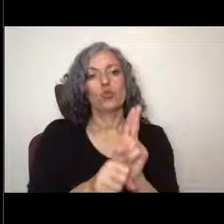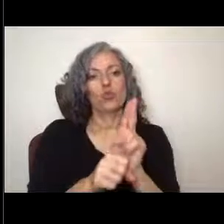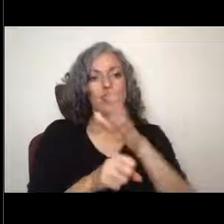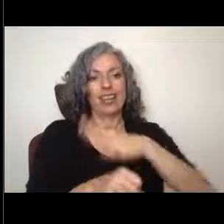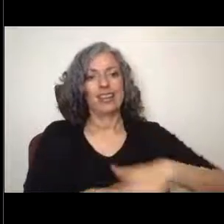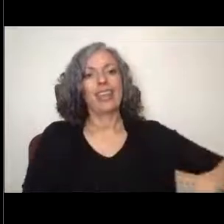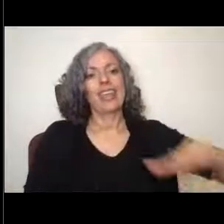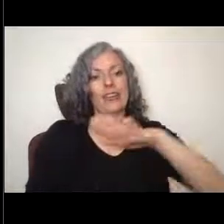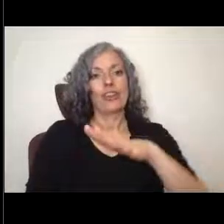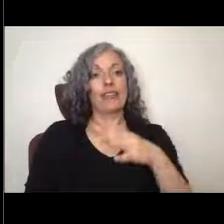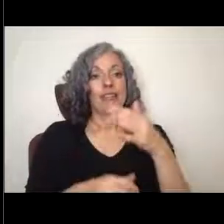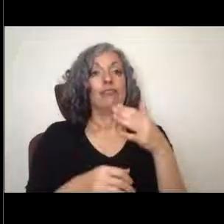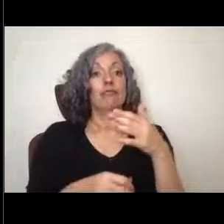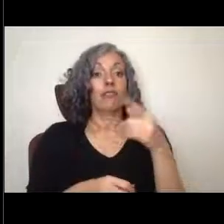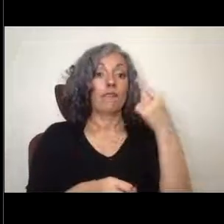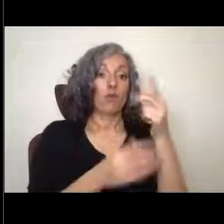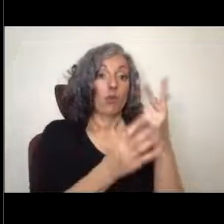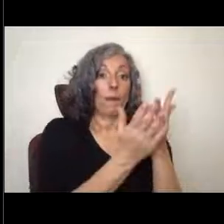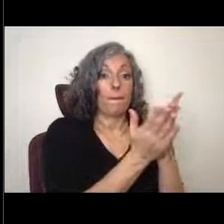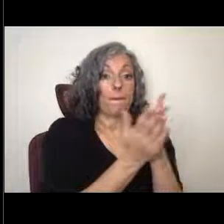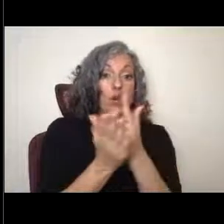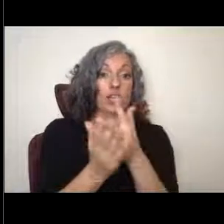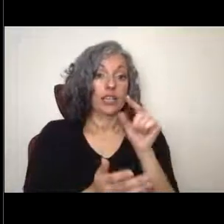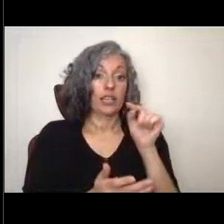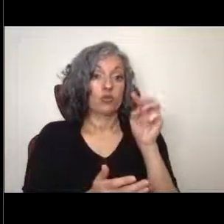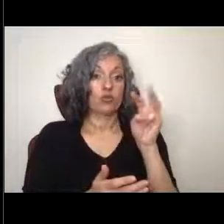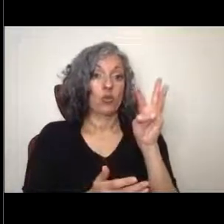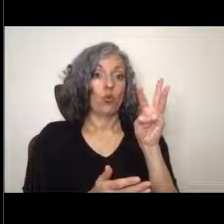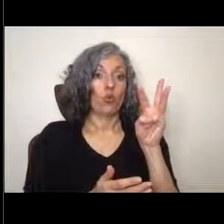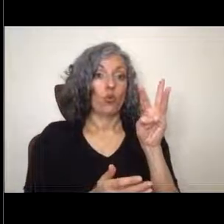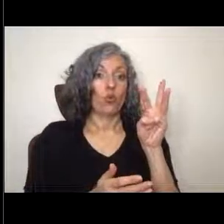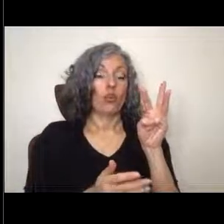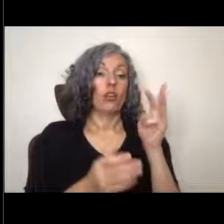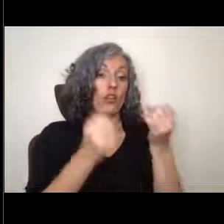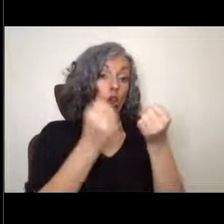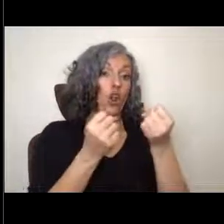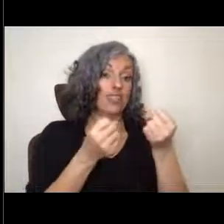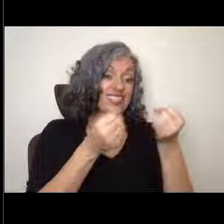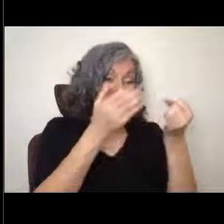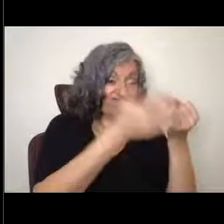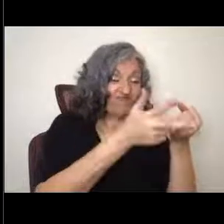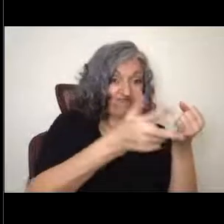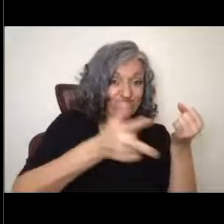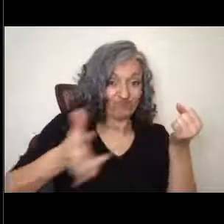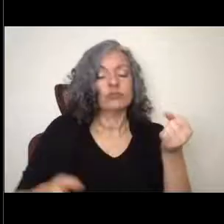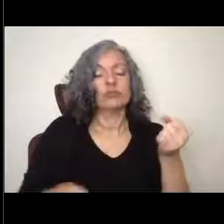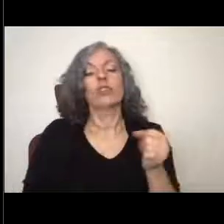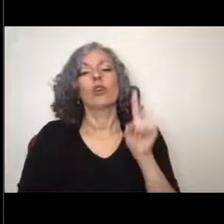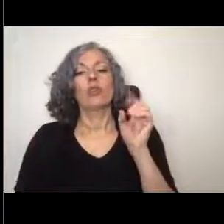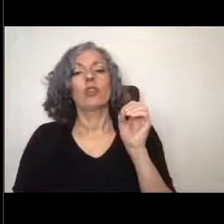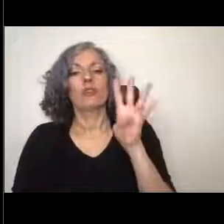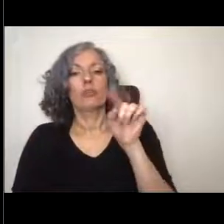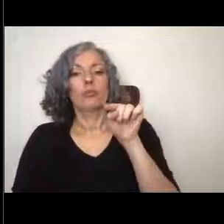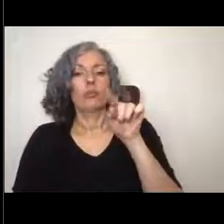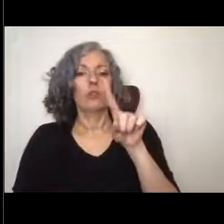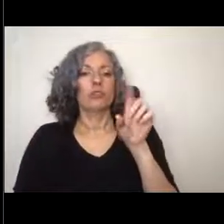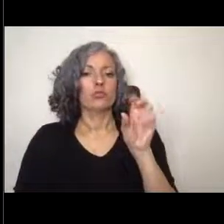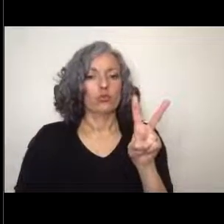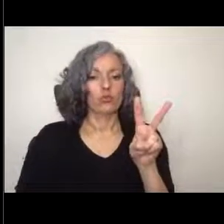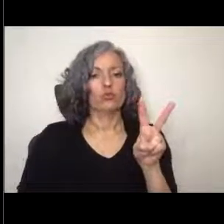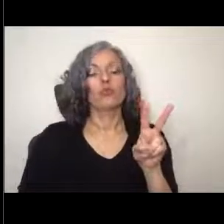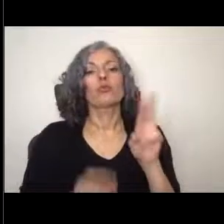currently use for parking of towed vehicles. According to Streets and Highways Code Section 104.12, requests to